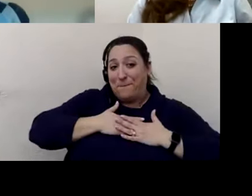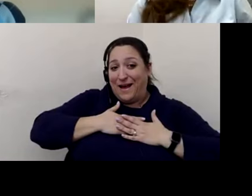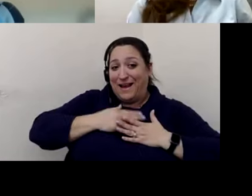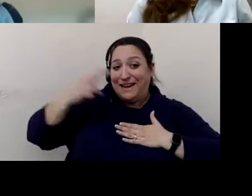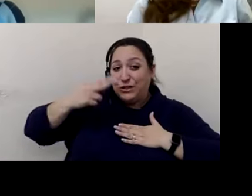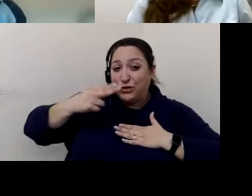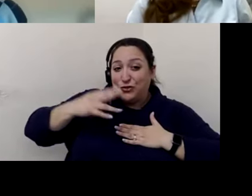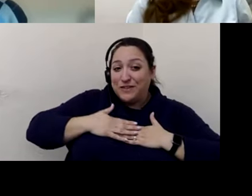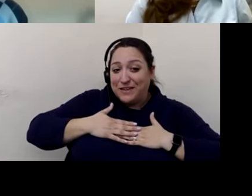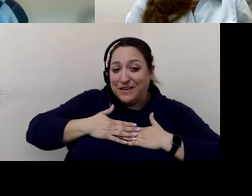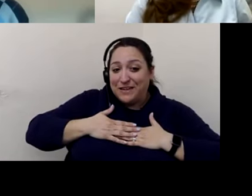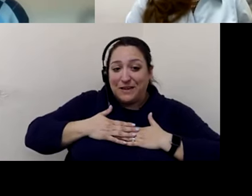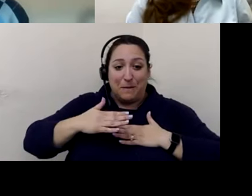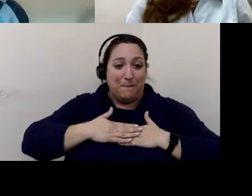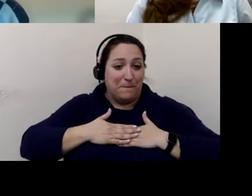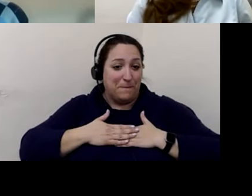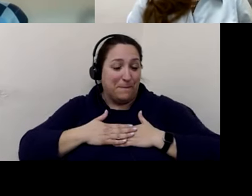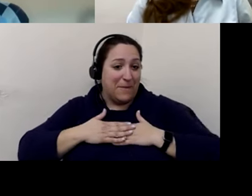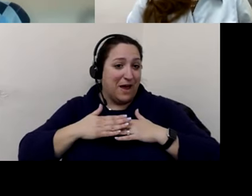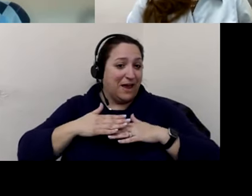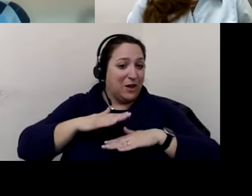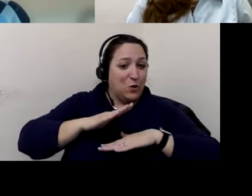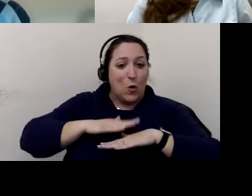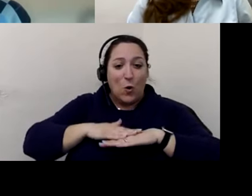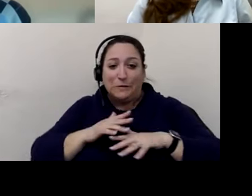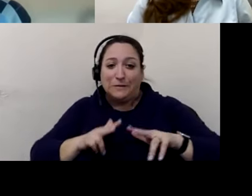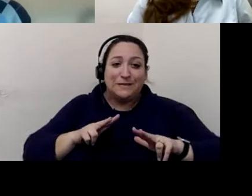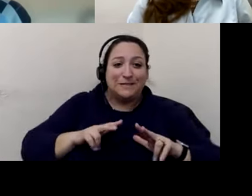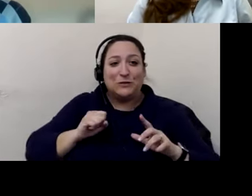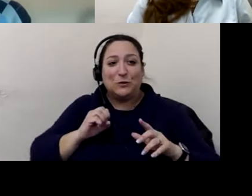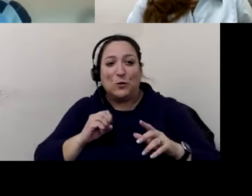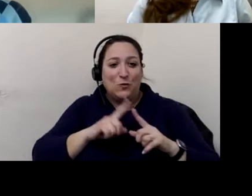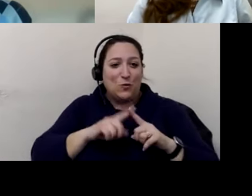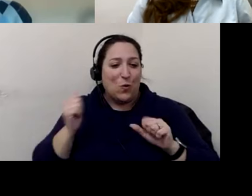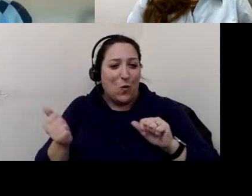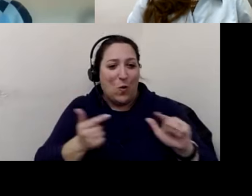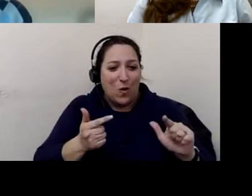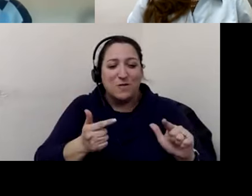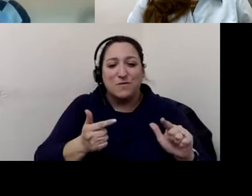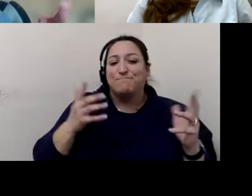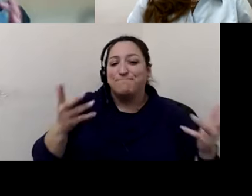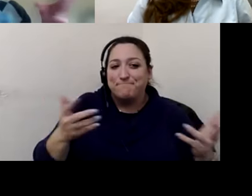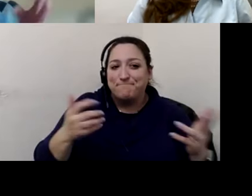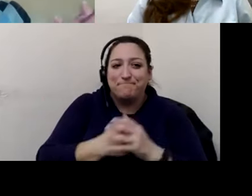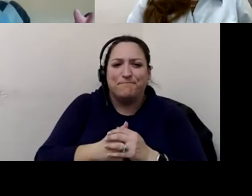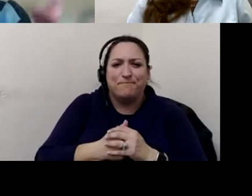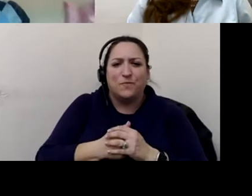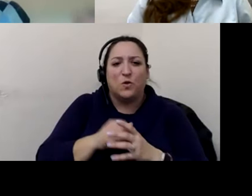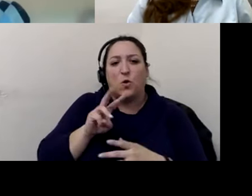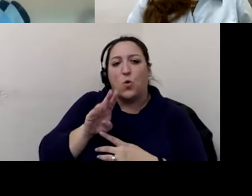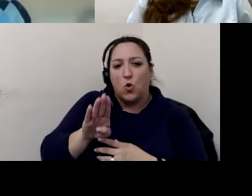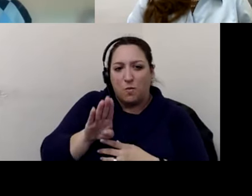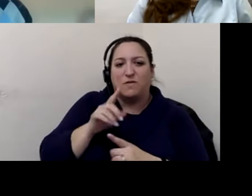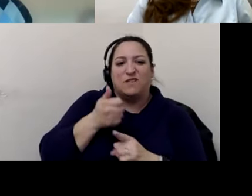history. My cautions to everyone is Willowbrook was